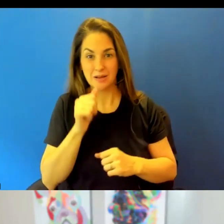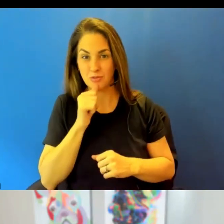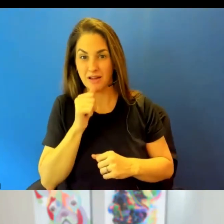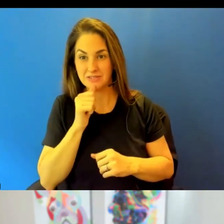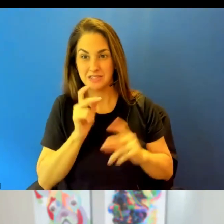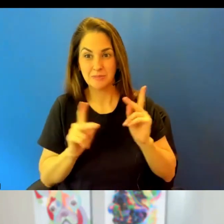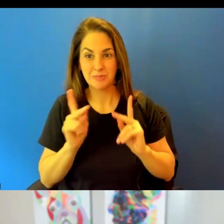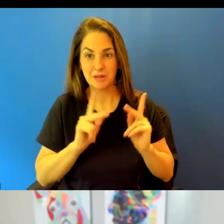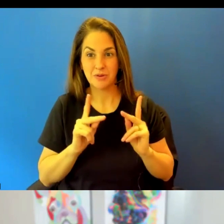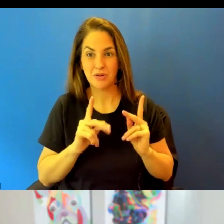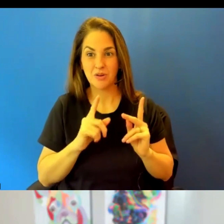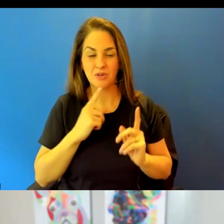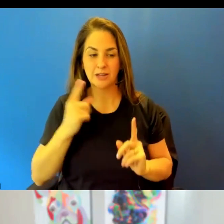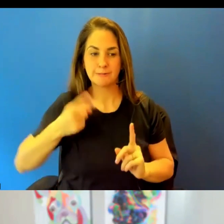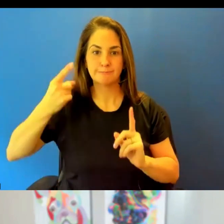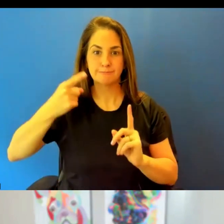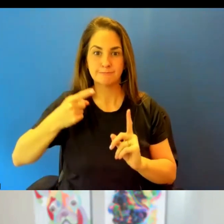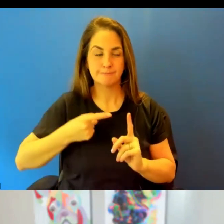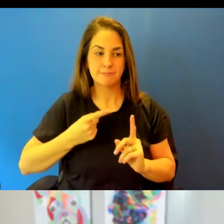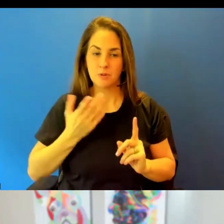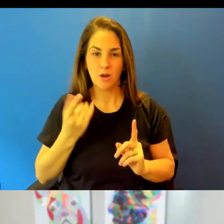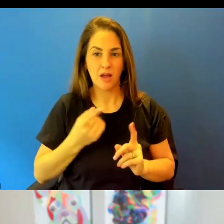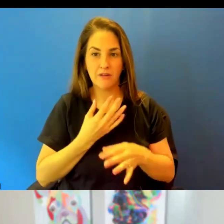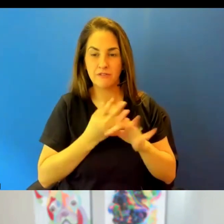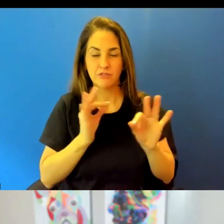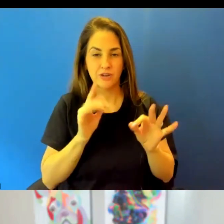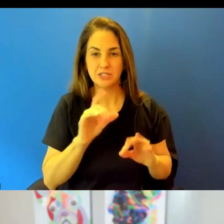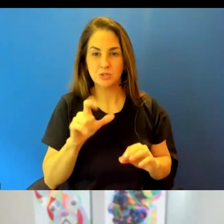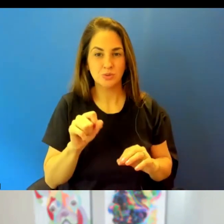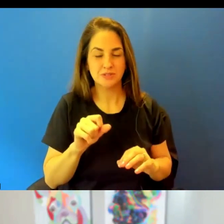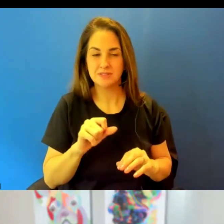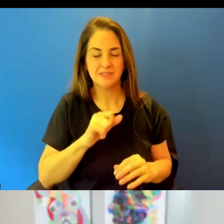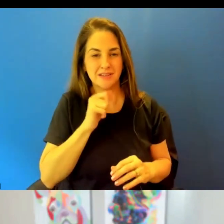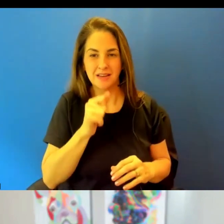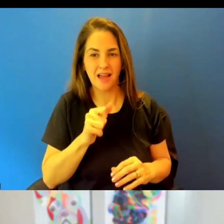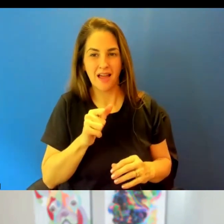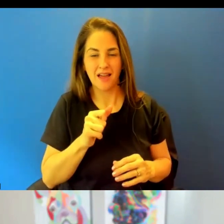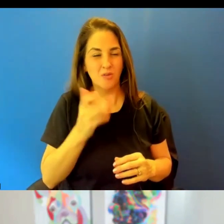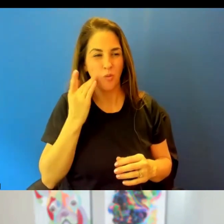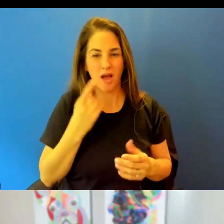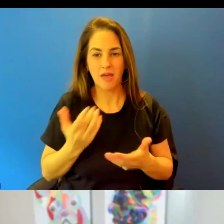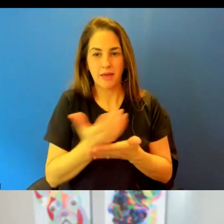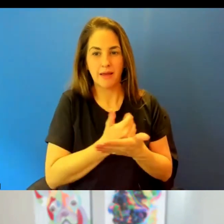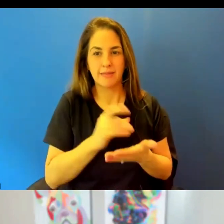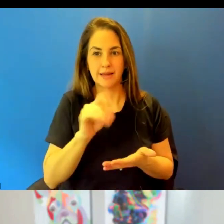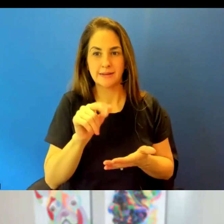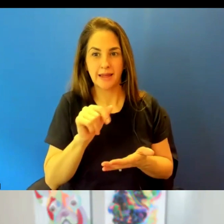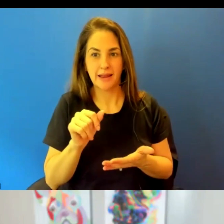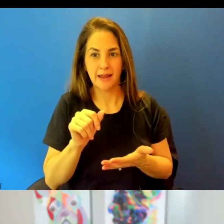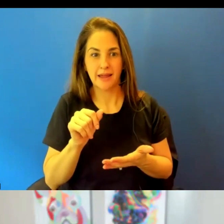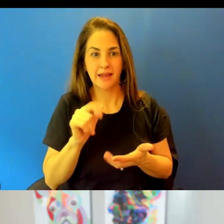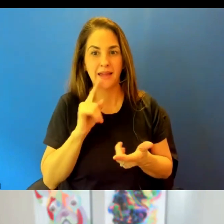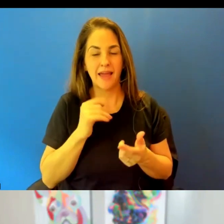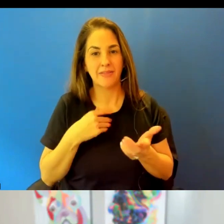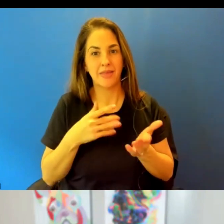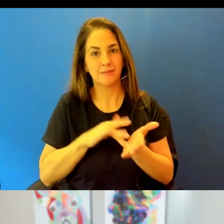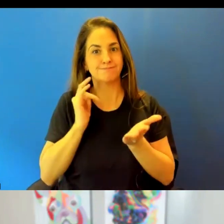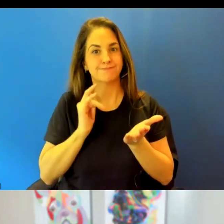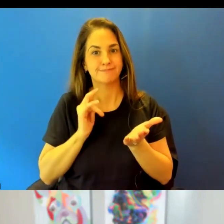people have jumped on some of those free tools because they're collecting data, and that data becomes, That's a good point. you